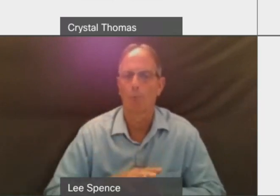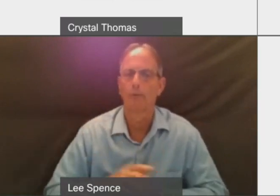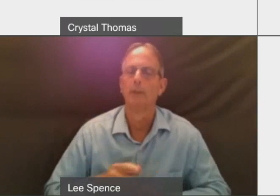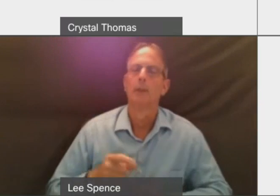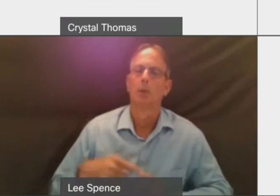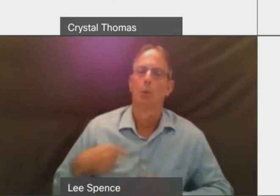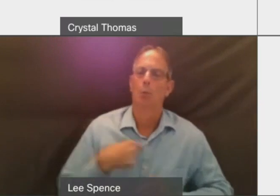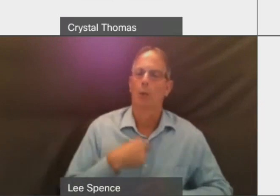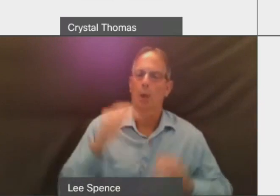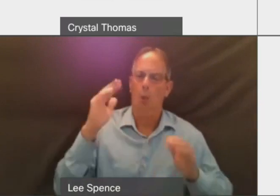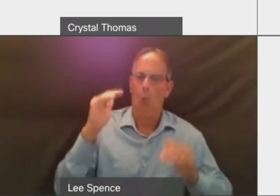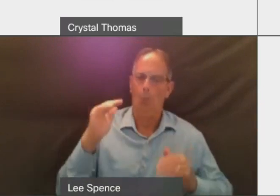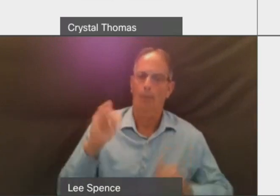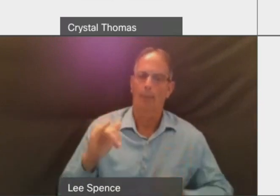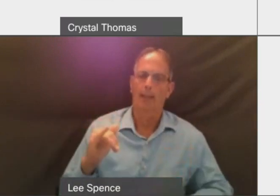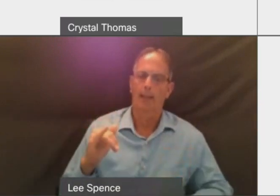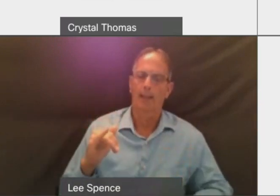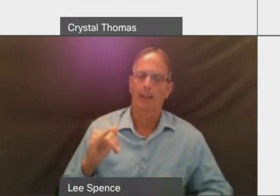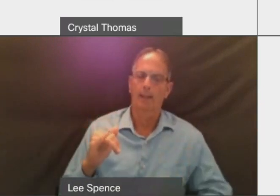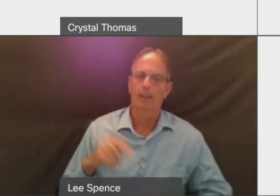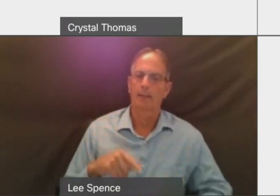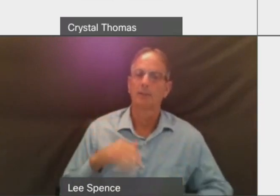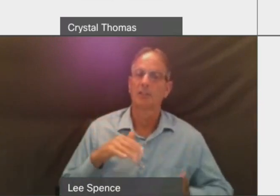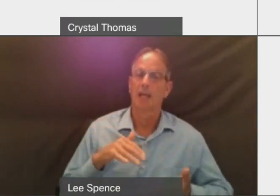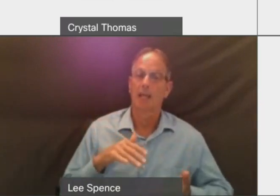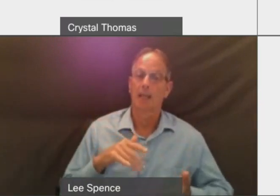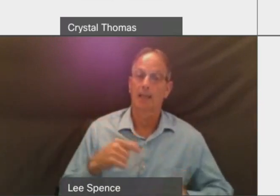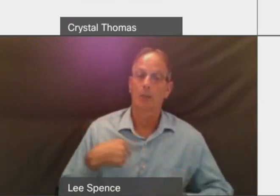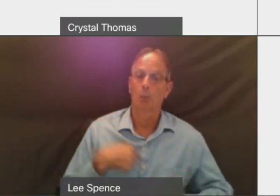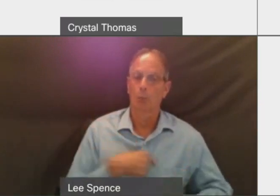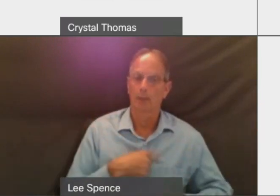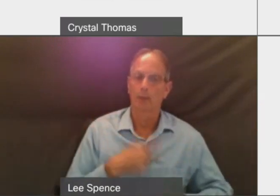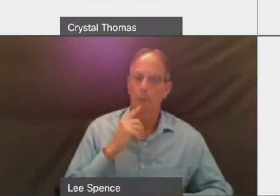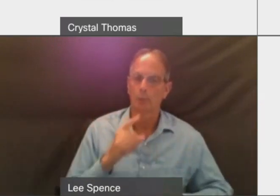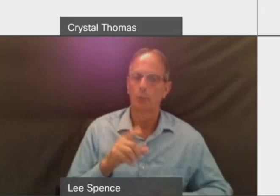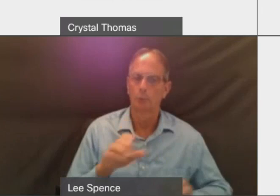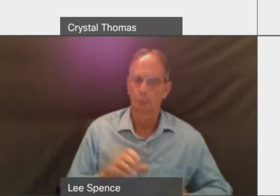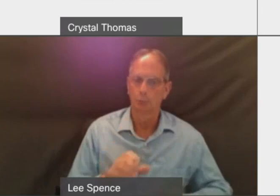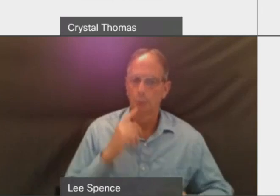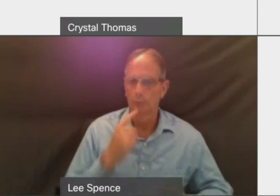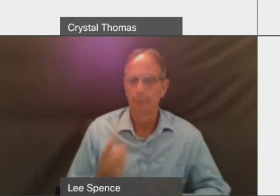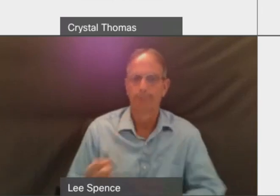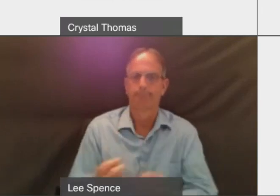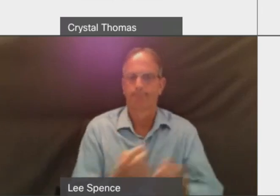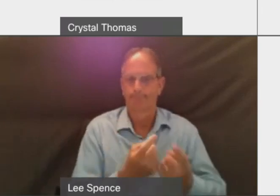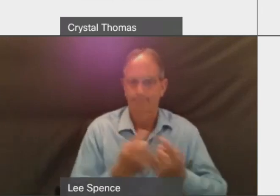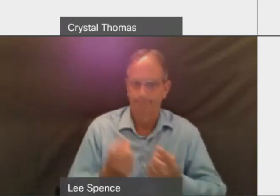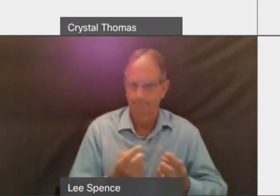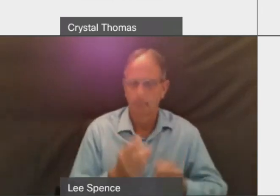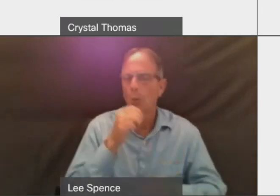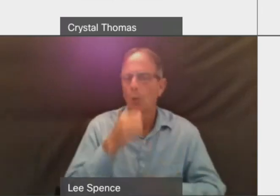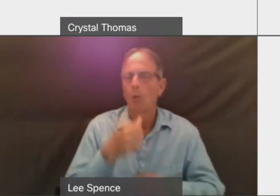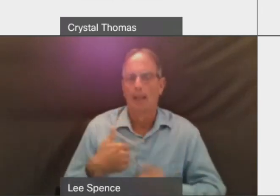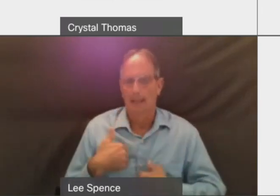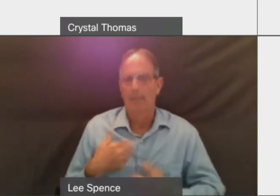is that the study that we will be issuing a solicitation for will make recommendations,